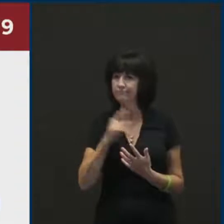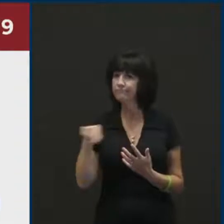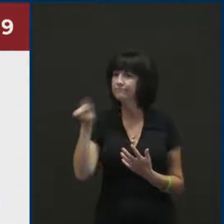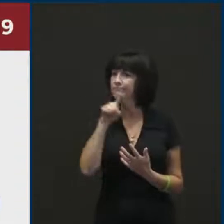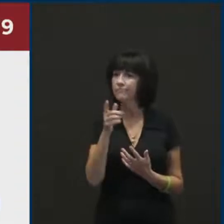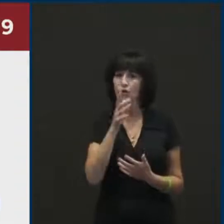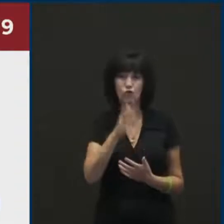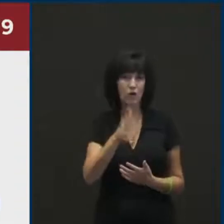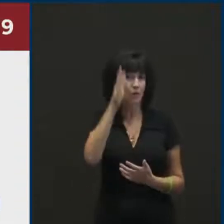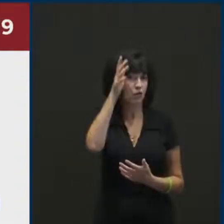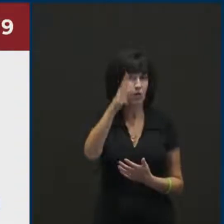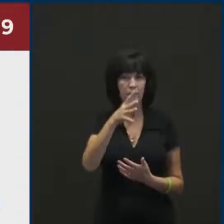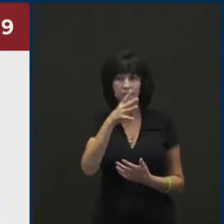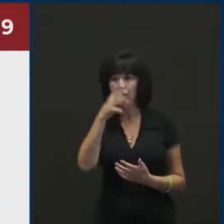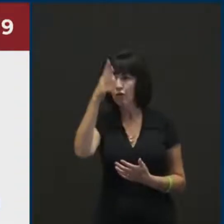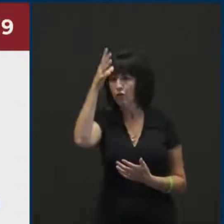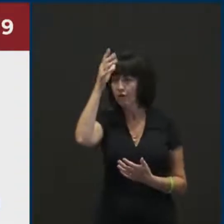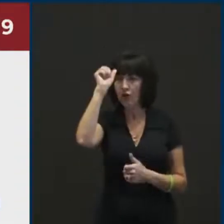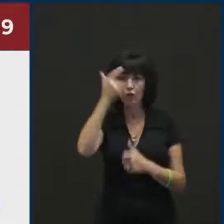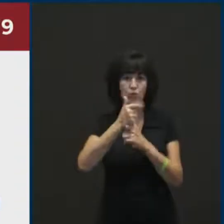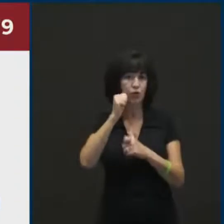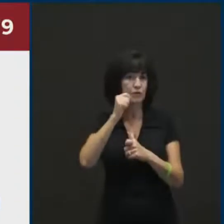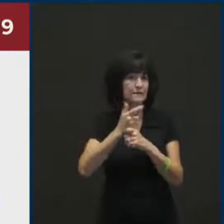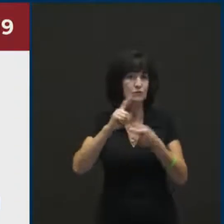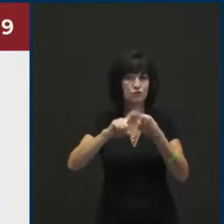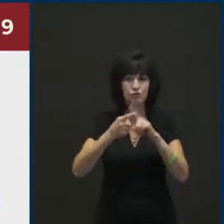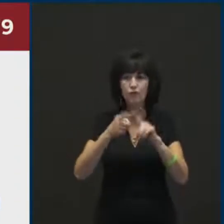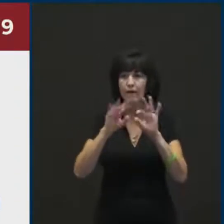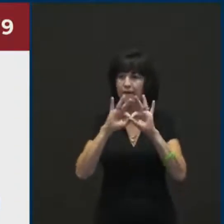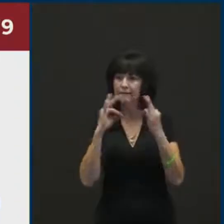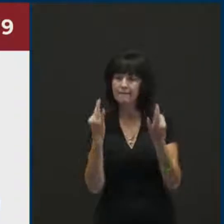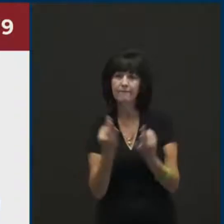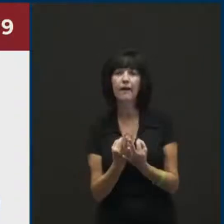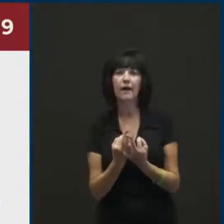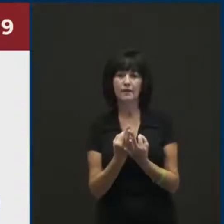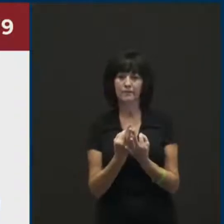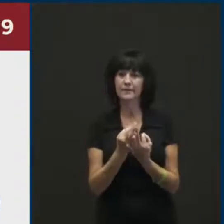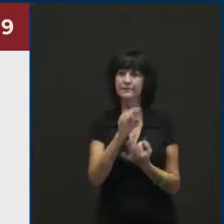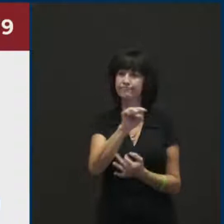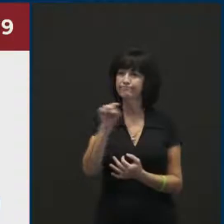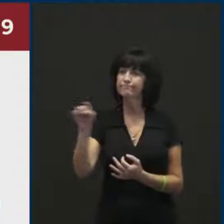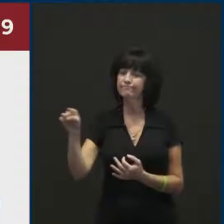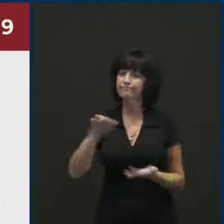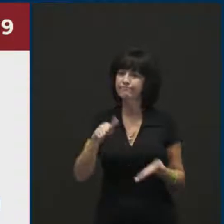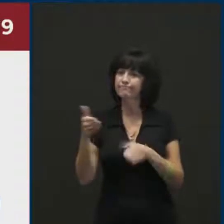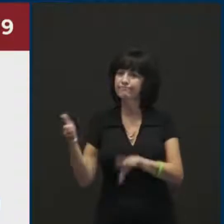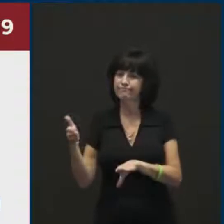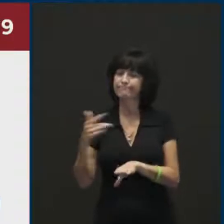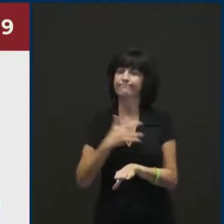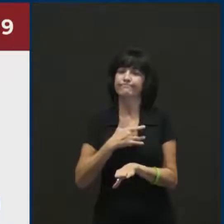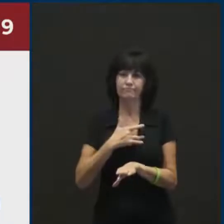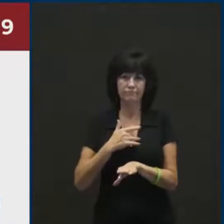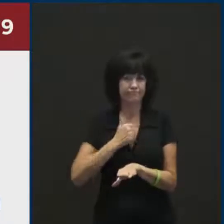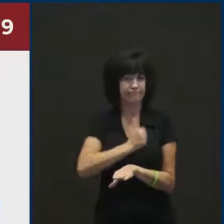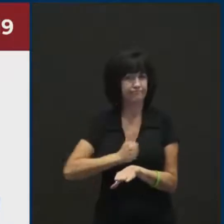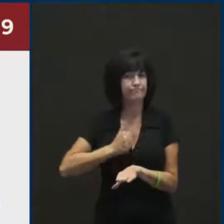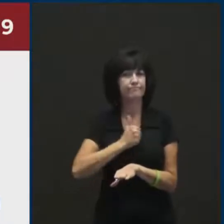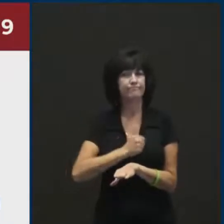grandfather, father, mother, brother, sister, friend, family member. Our hearts and prayers go out to their